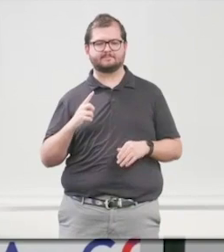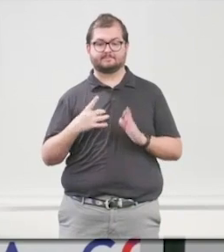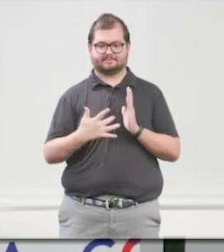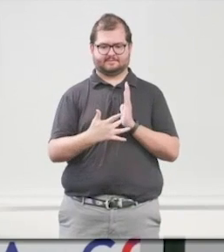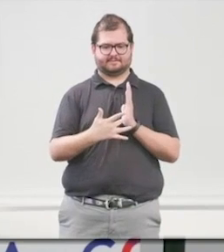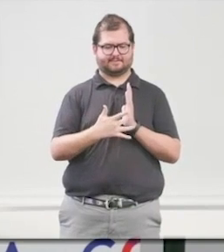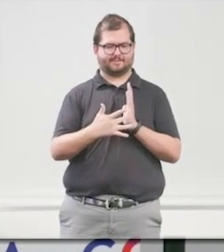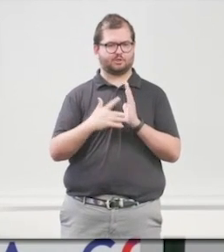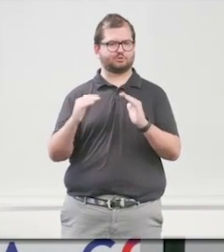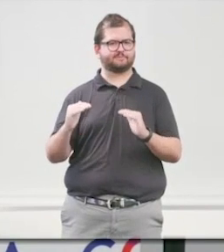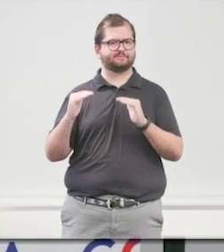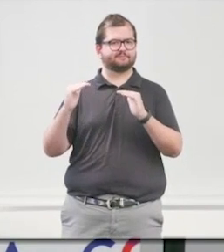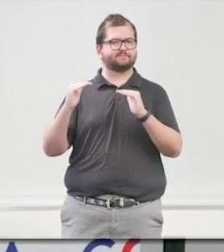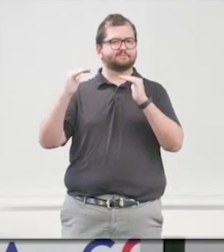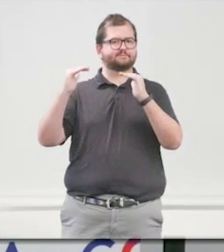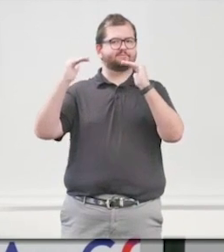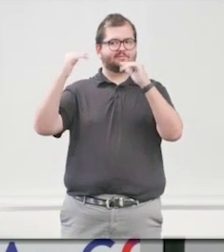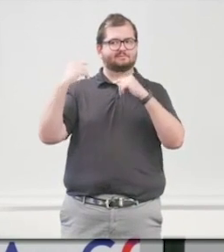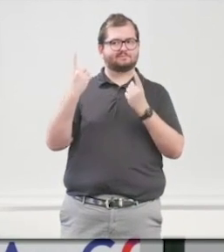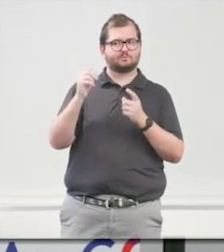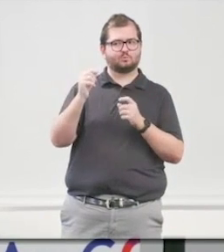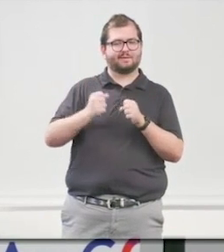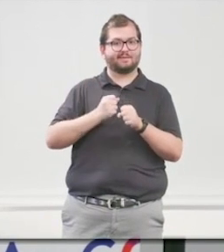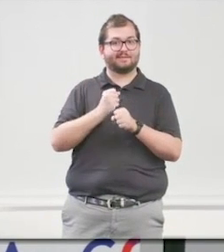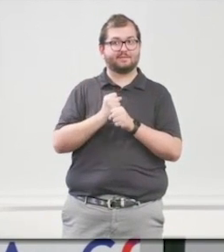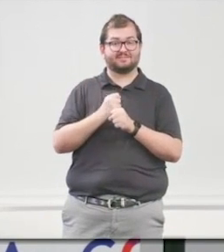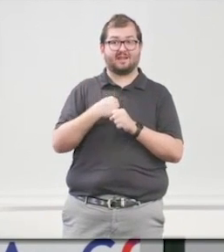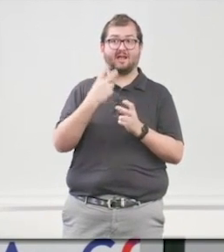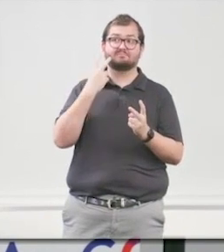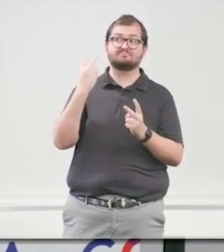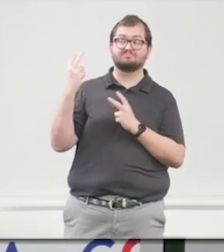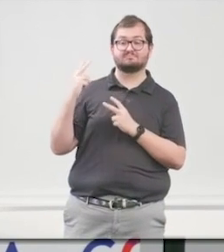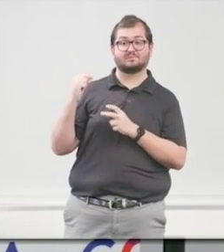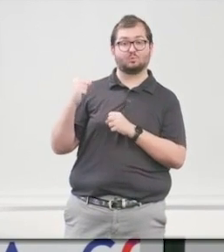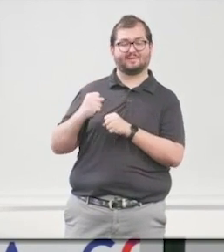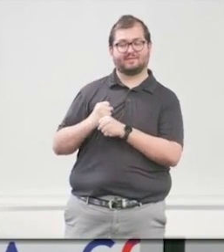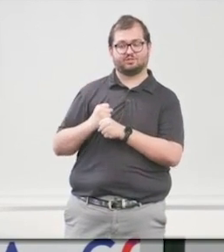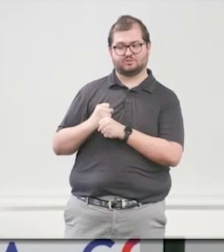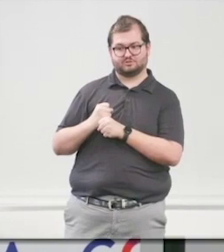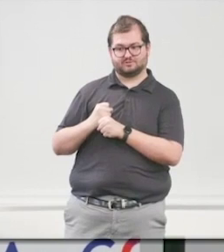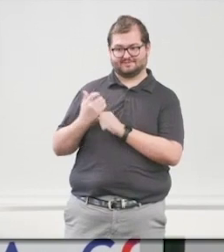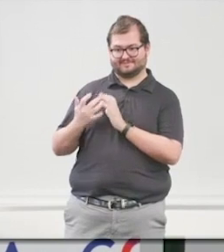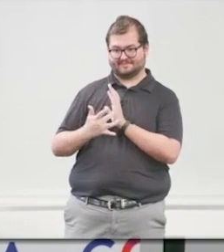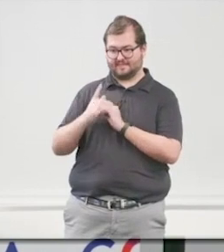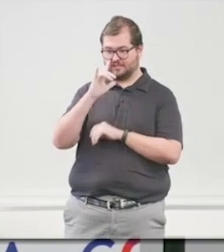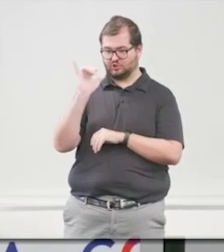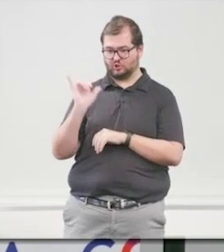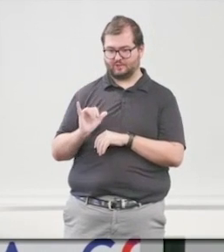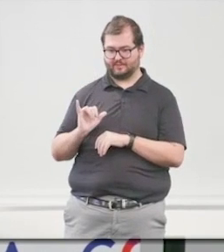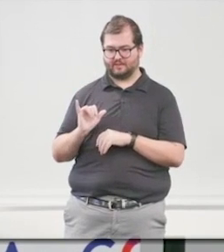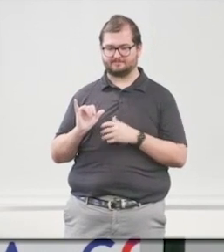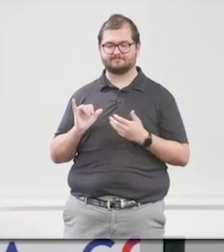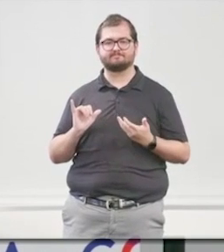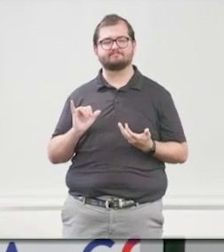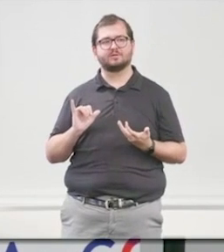technology and the advances over the last 20 years, and thinking about 20 years ago and before, when we think of